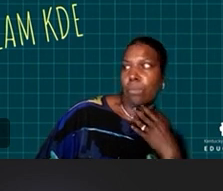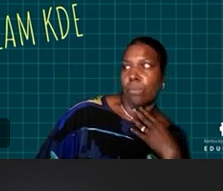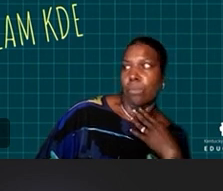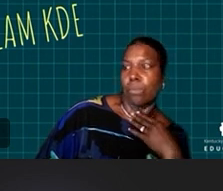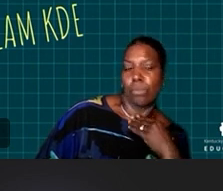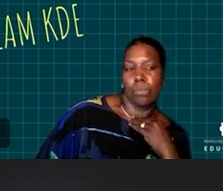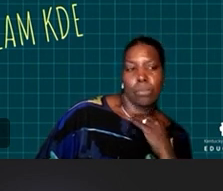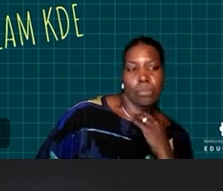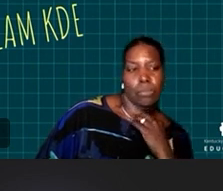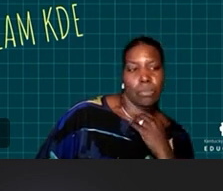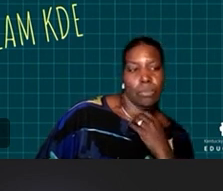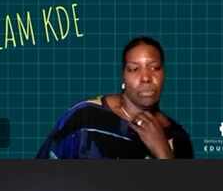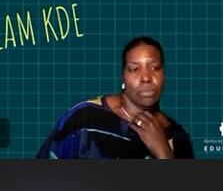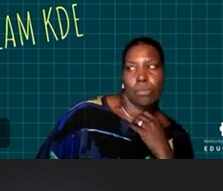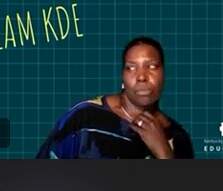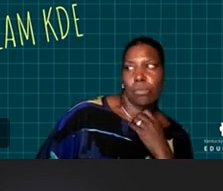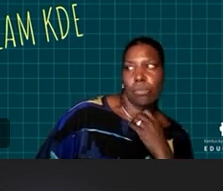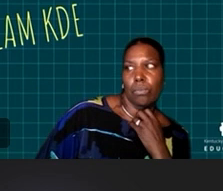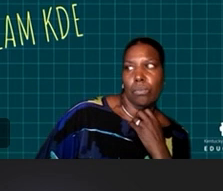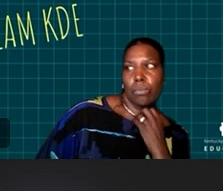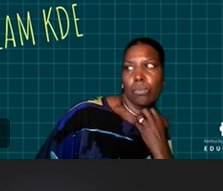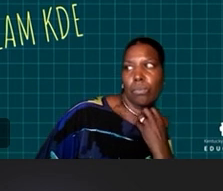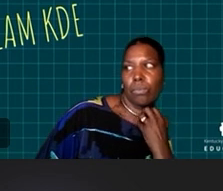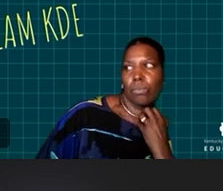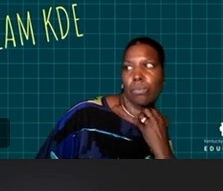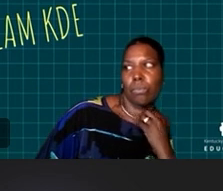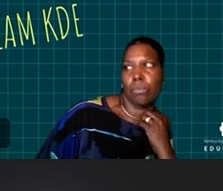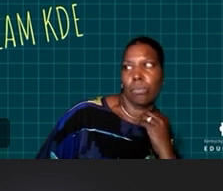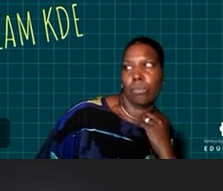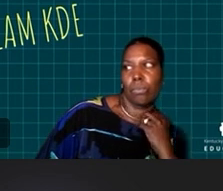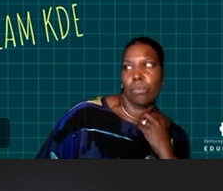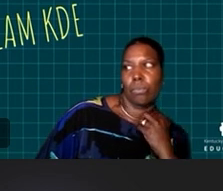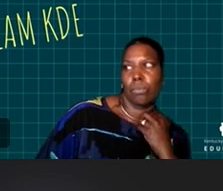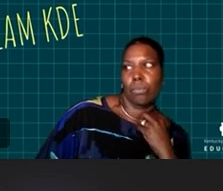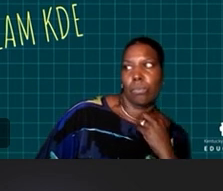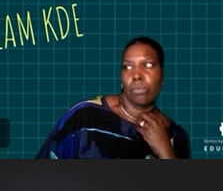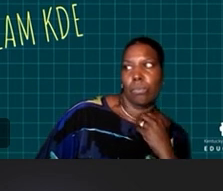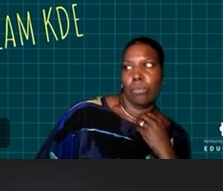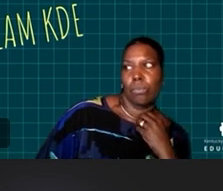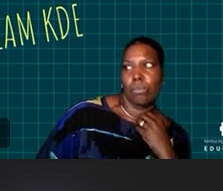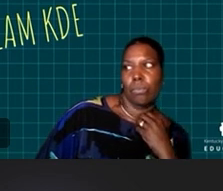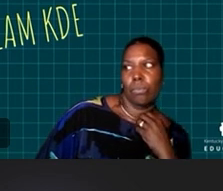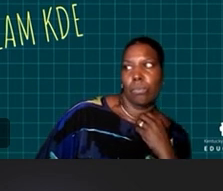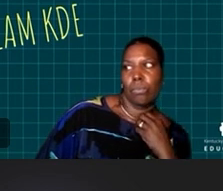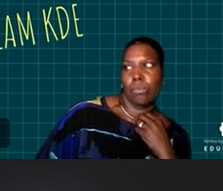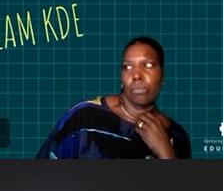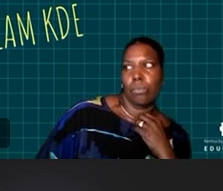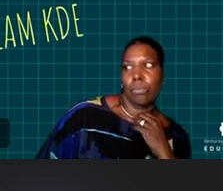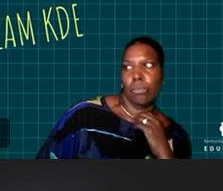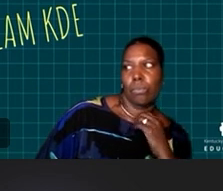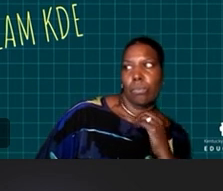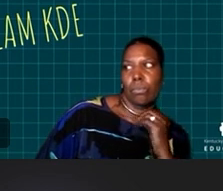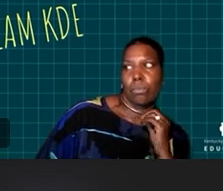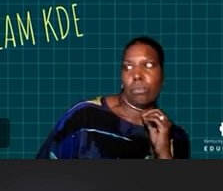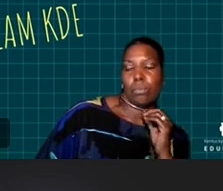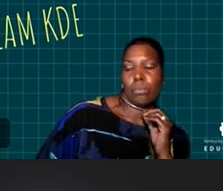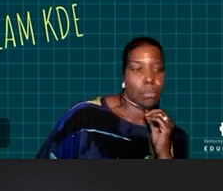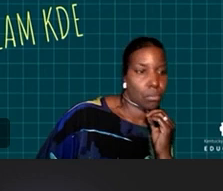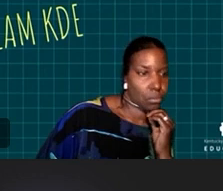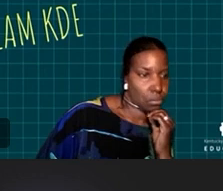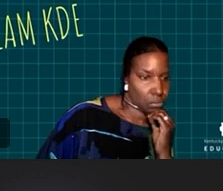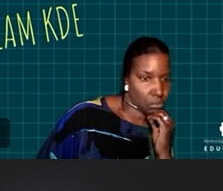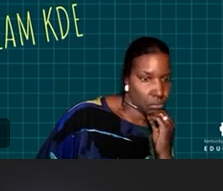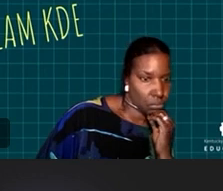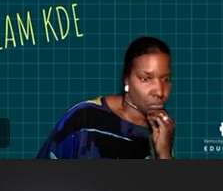point I want to find a way to try to protect future districts from dealing with what mine are dealing with right now, because this does happen